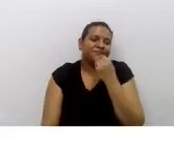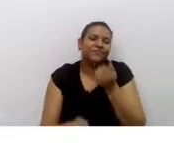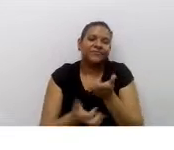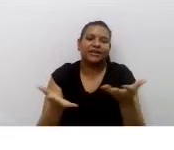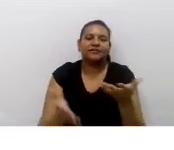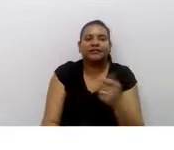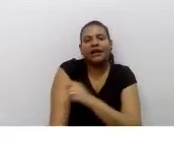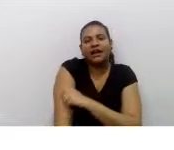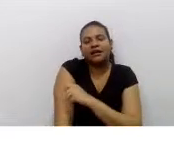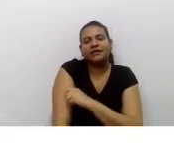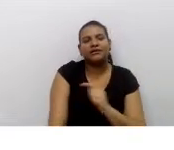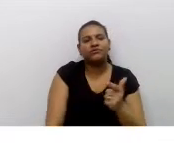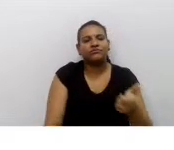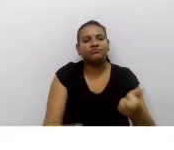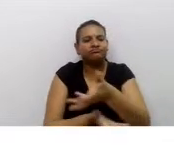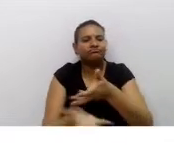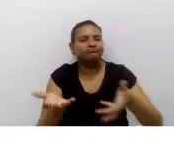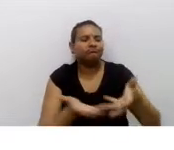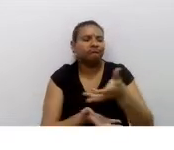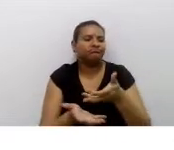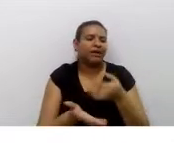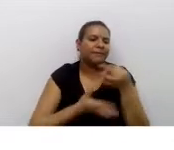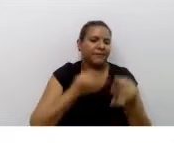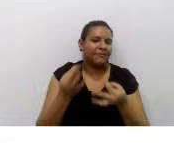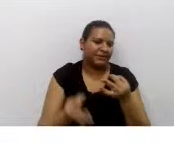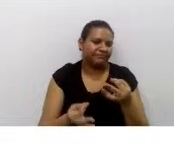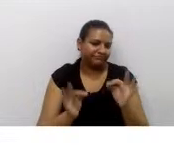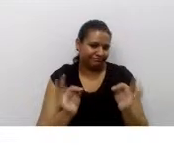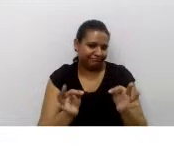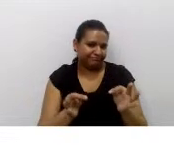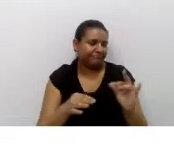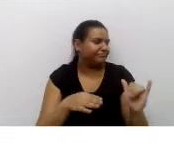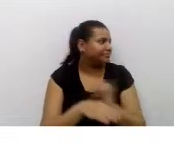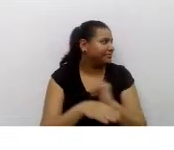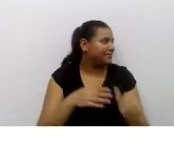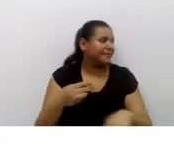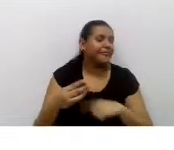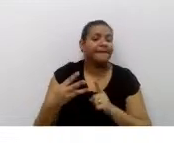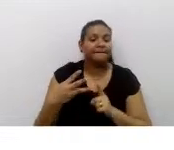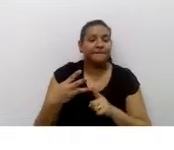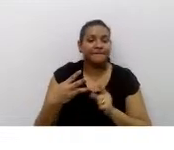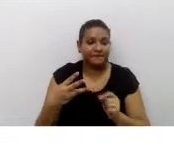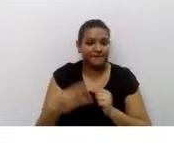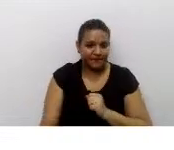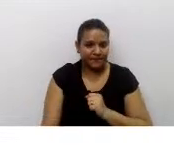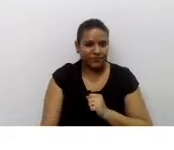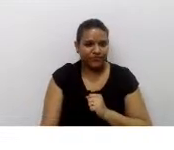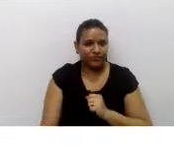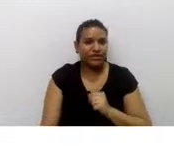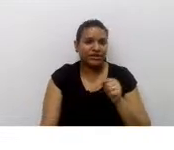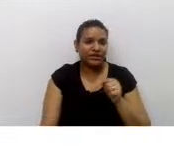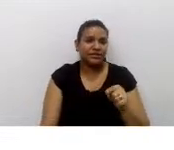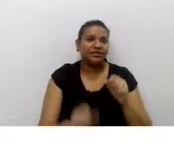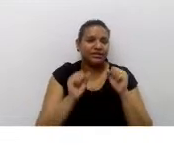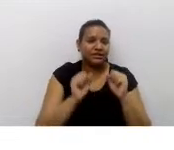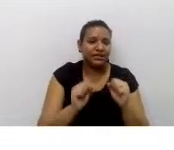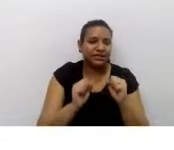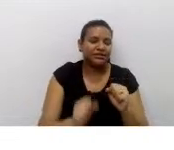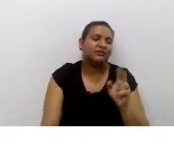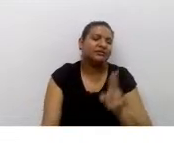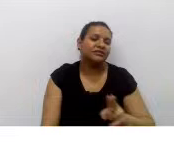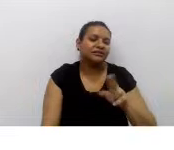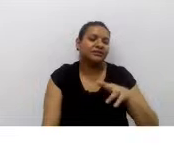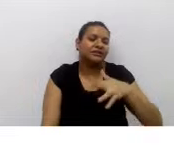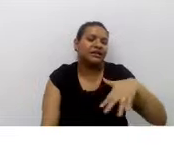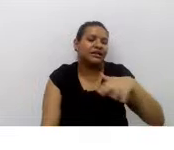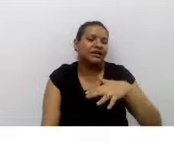learners. And strategy 3, online, you can use breakout rooms, or if you're teaching a physical